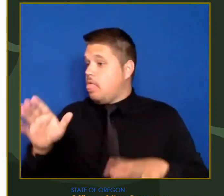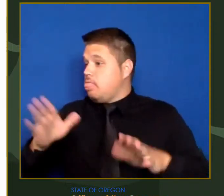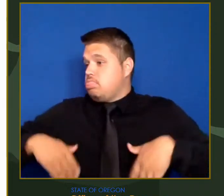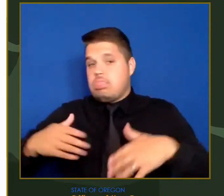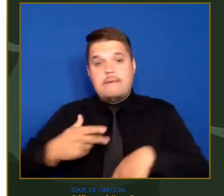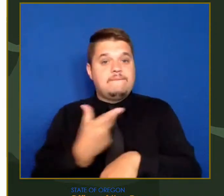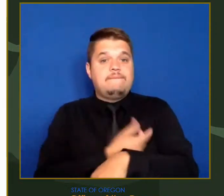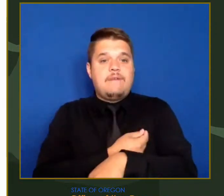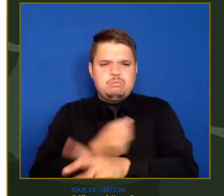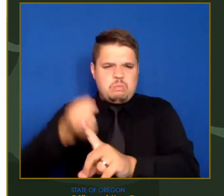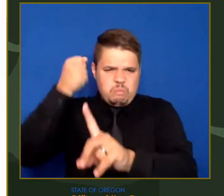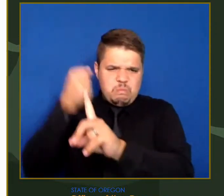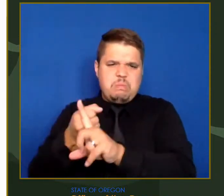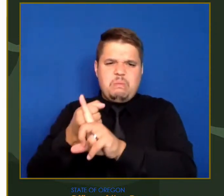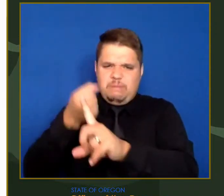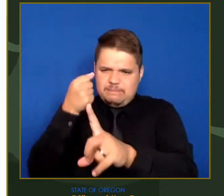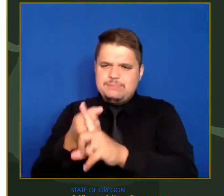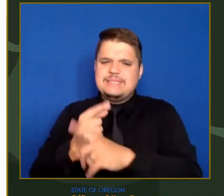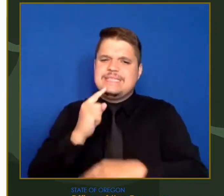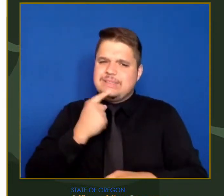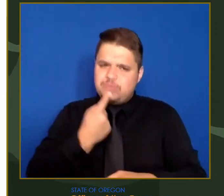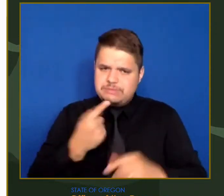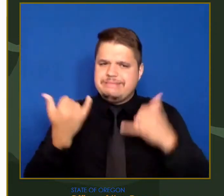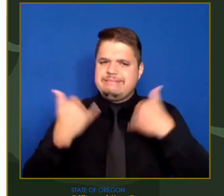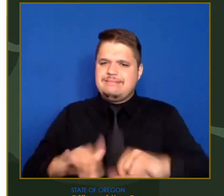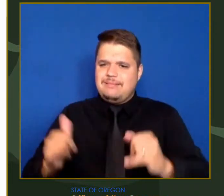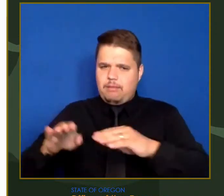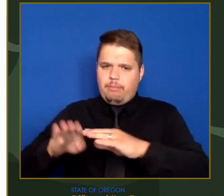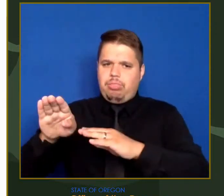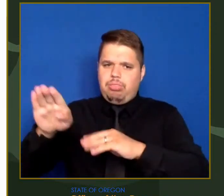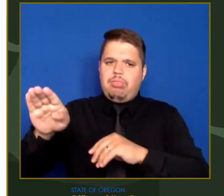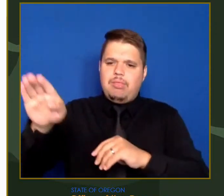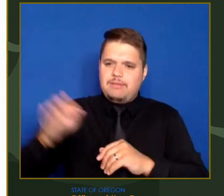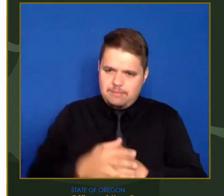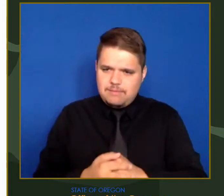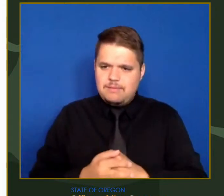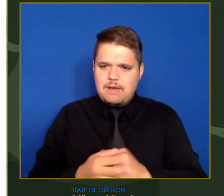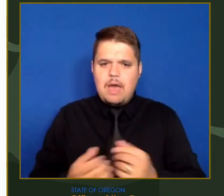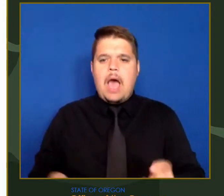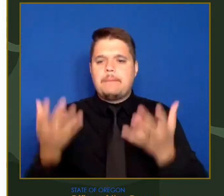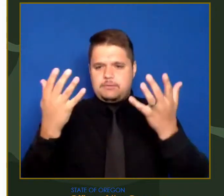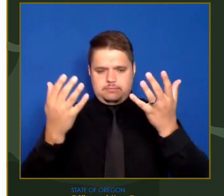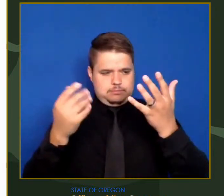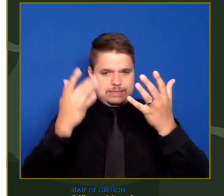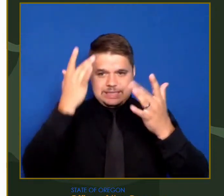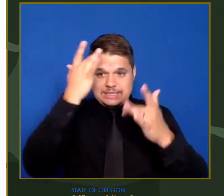This slide shows COVID-19 cases and deaths between fully vaccinated